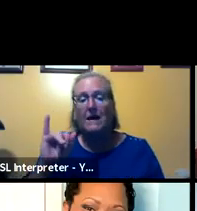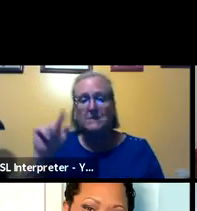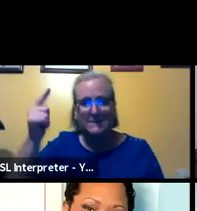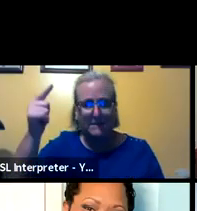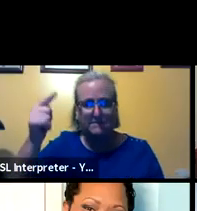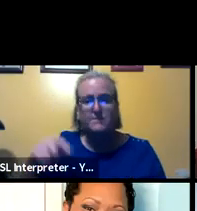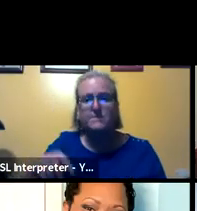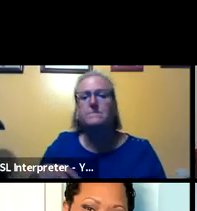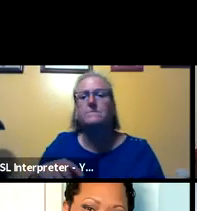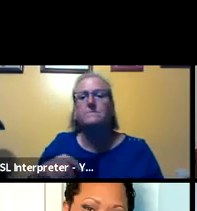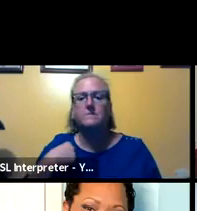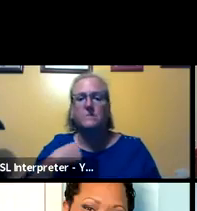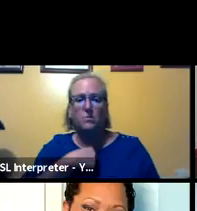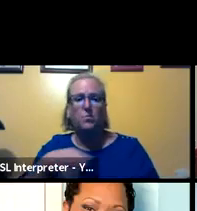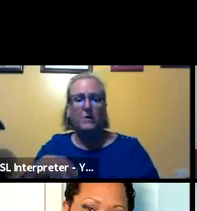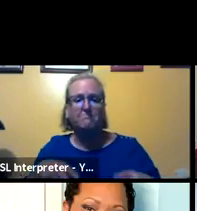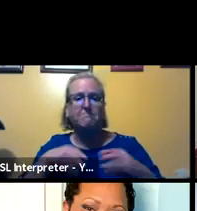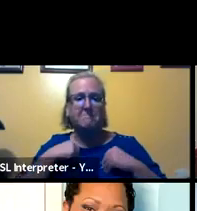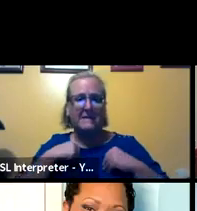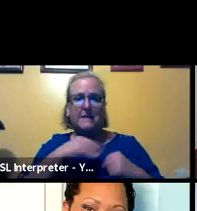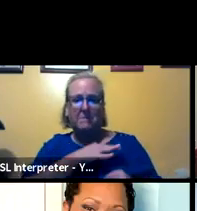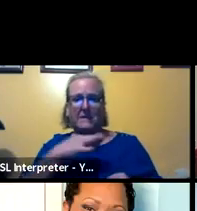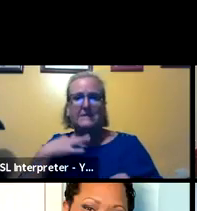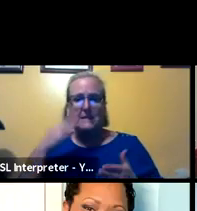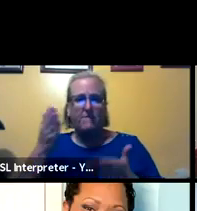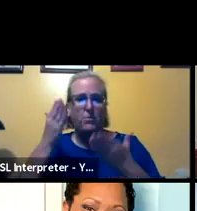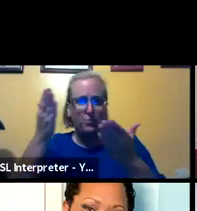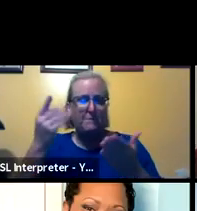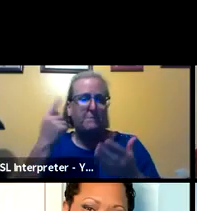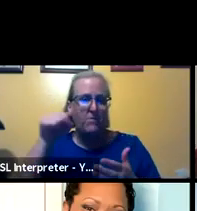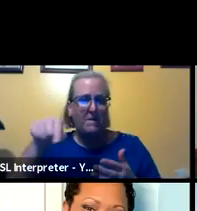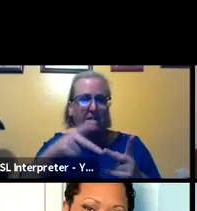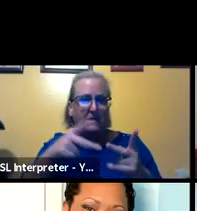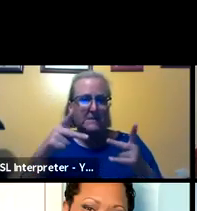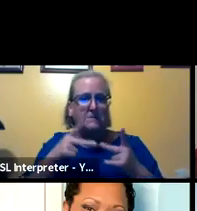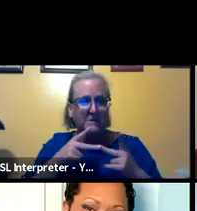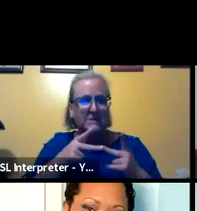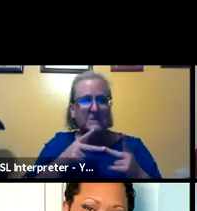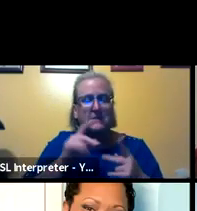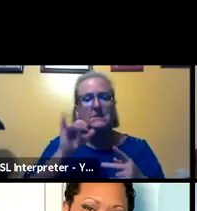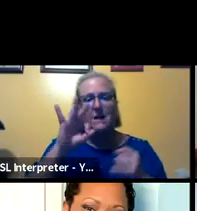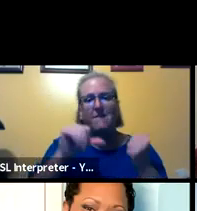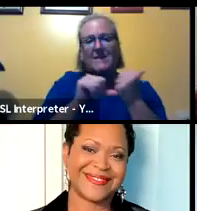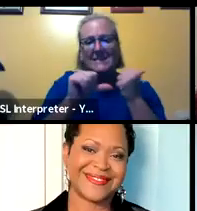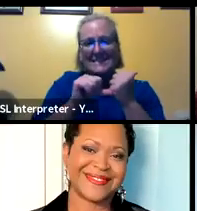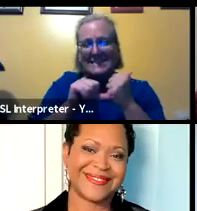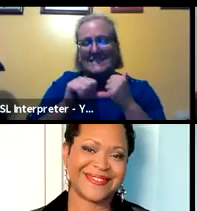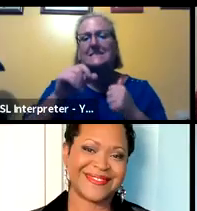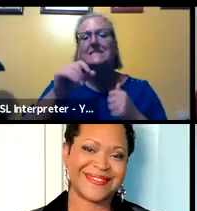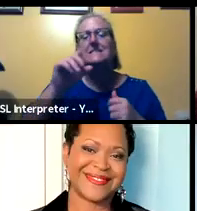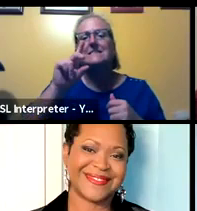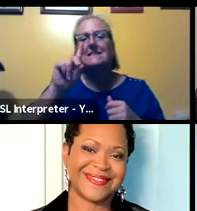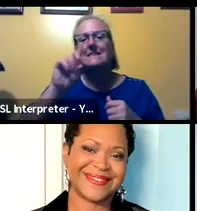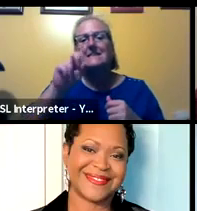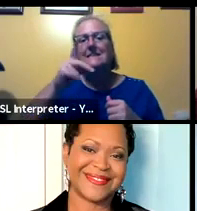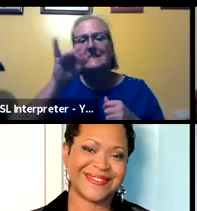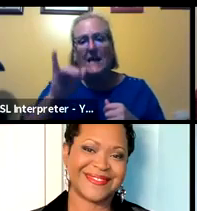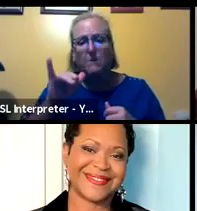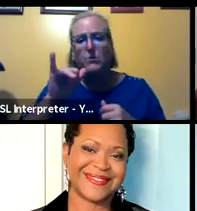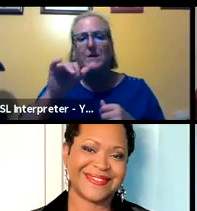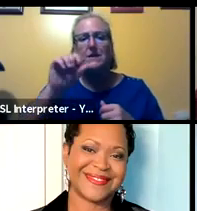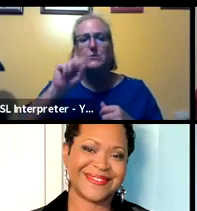and seconded that we accept staff's recommendation for the position of assistant deputy superintendent.